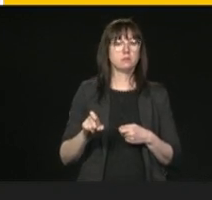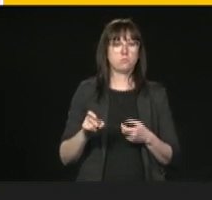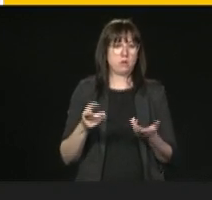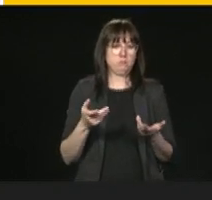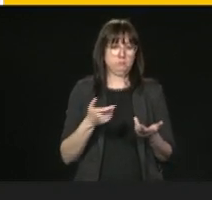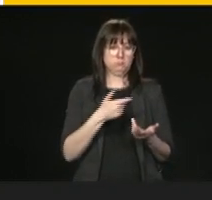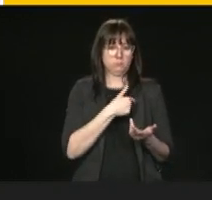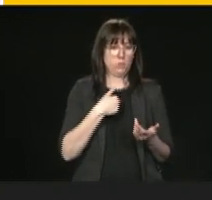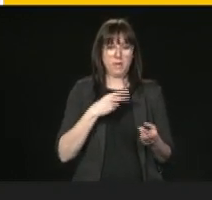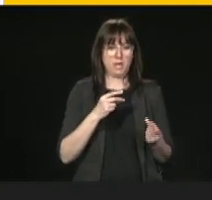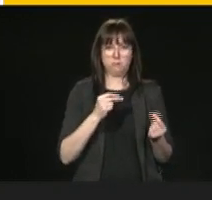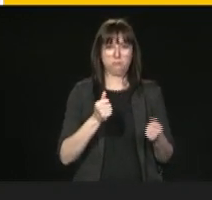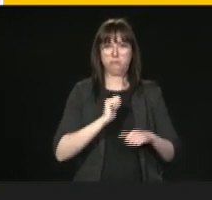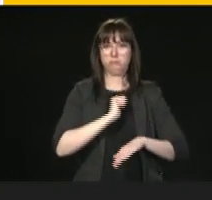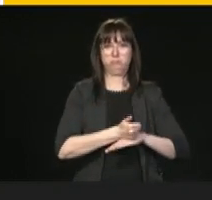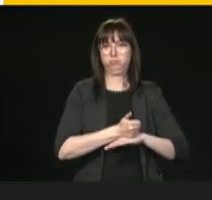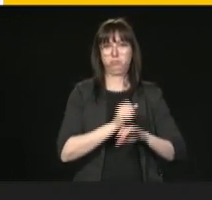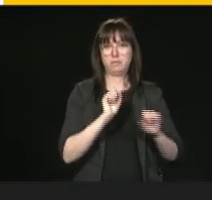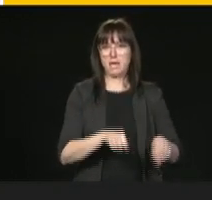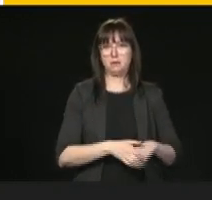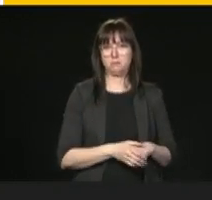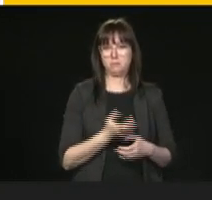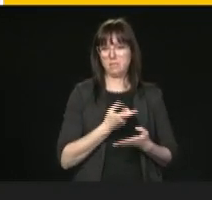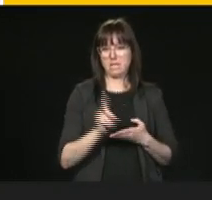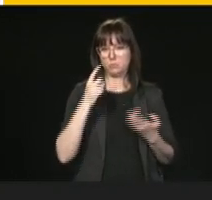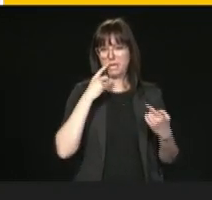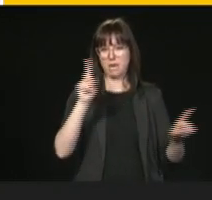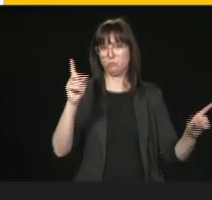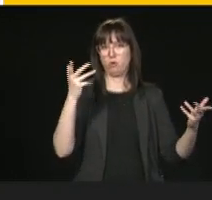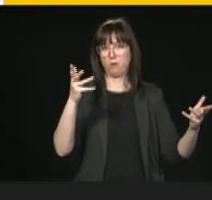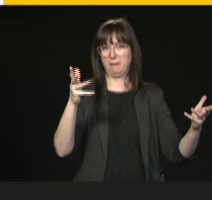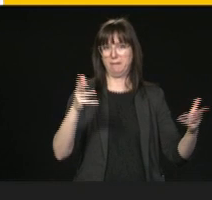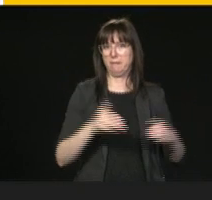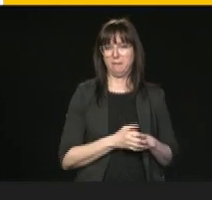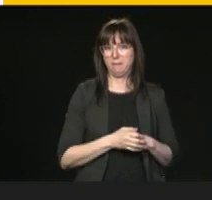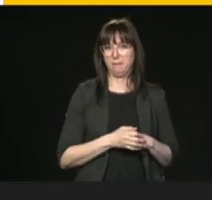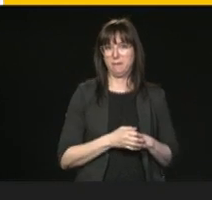it a week or so at the beginning of the week, and we did deals this week.